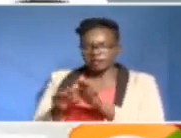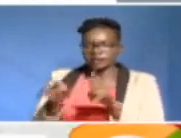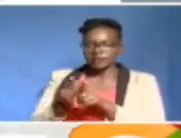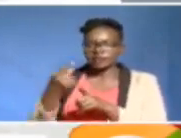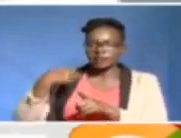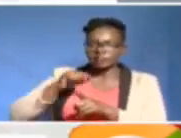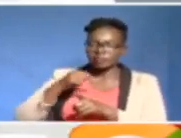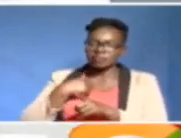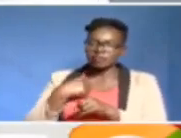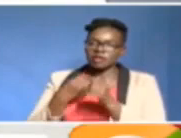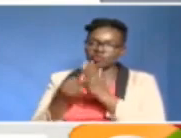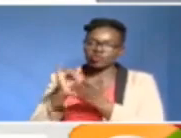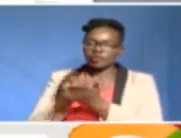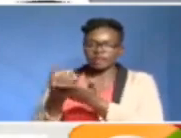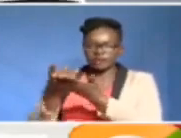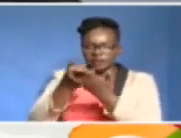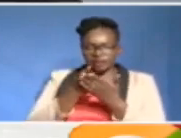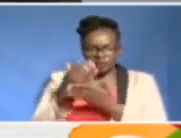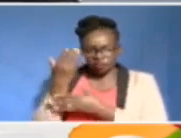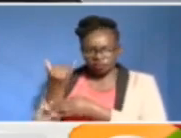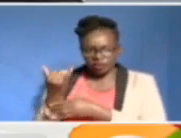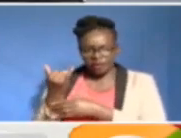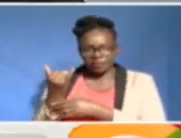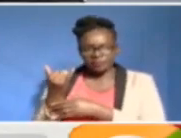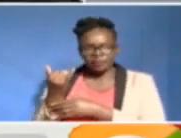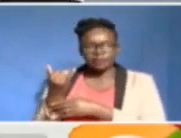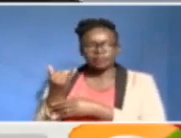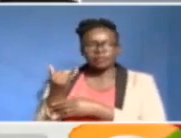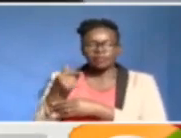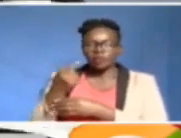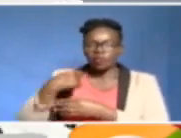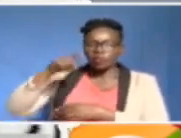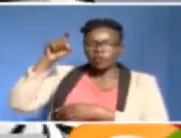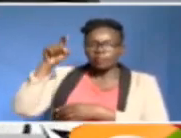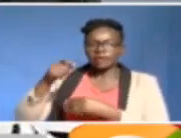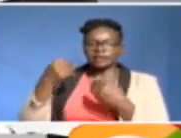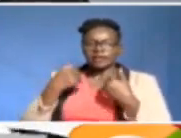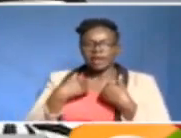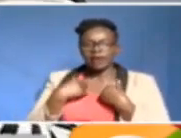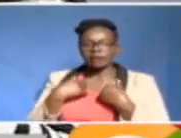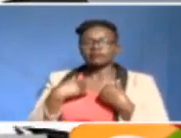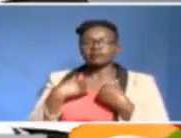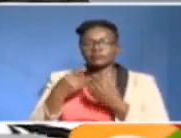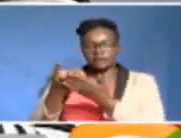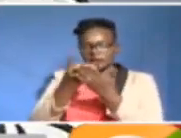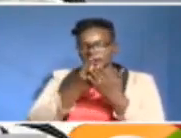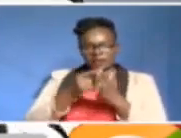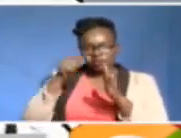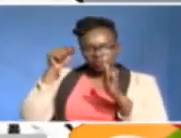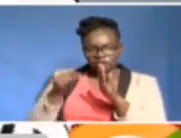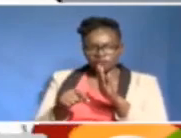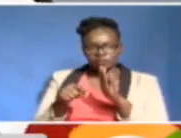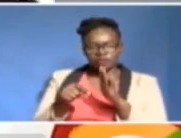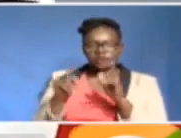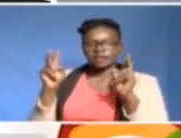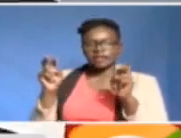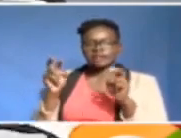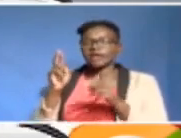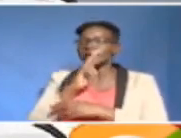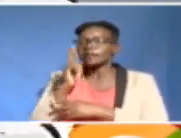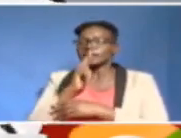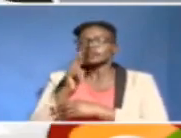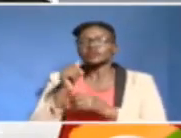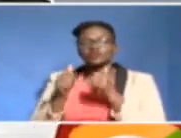brought in this conversation because we must have a broader conversation on this matter. Yeah. What kind of risk do